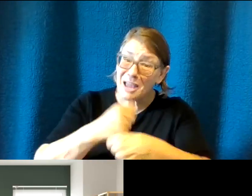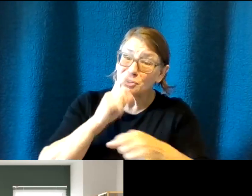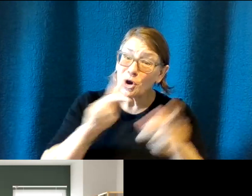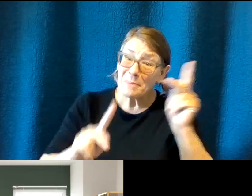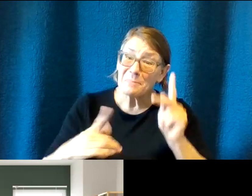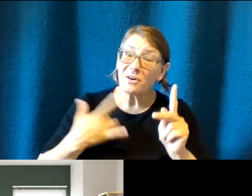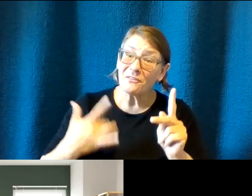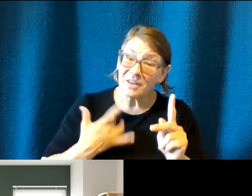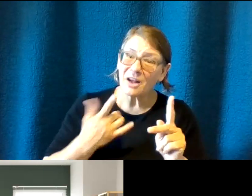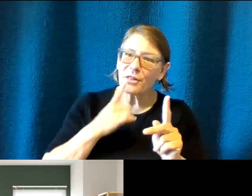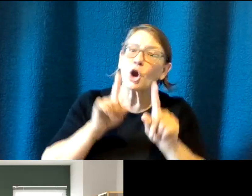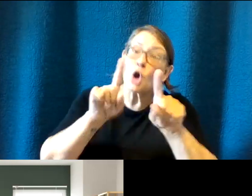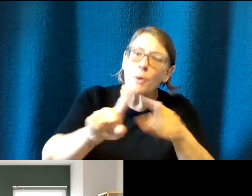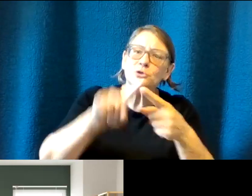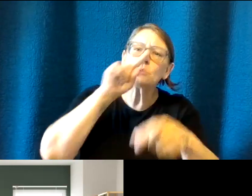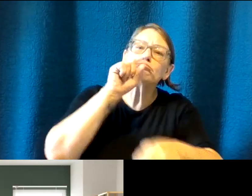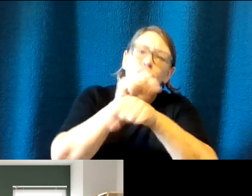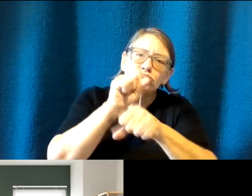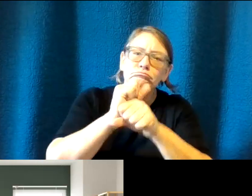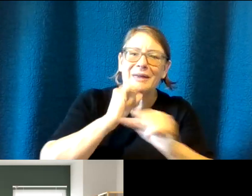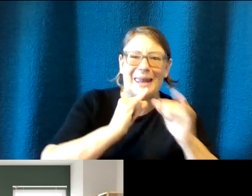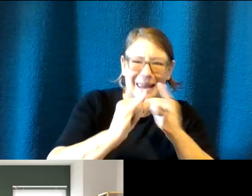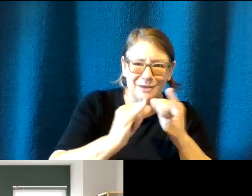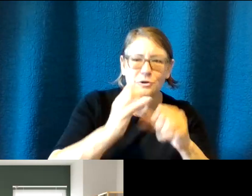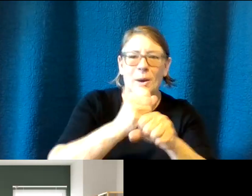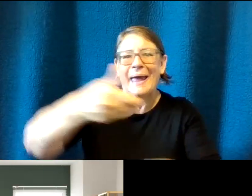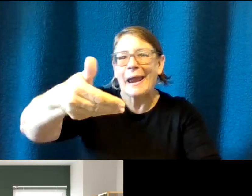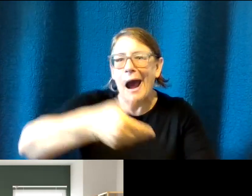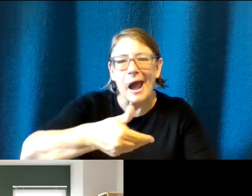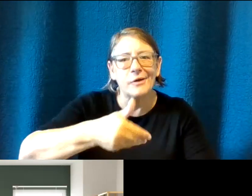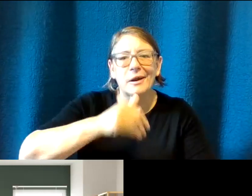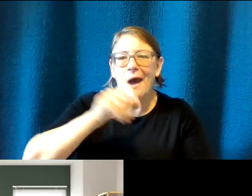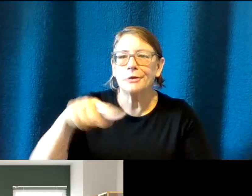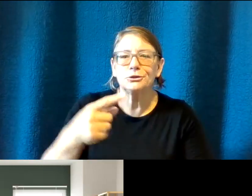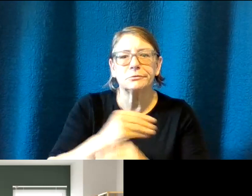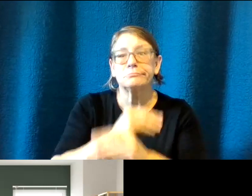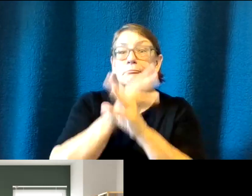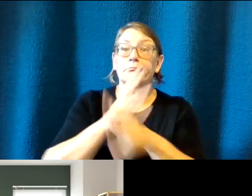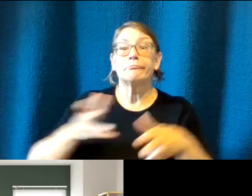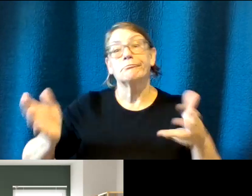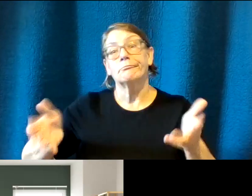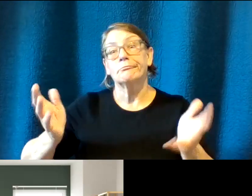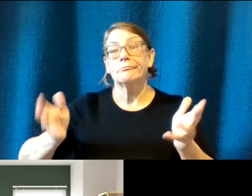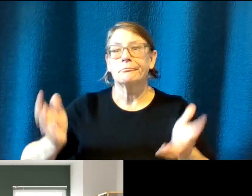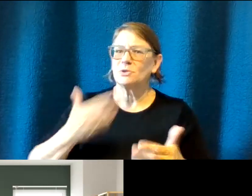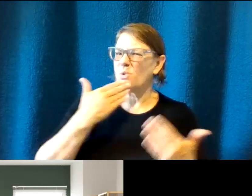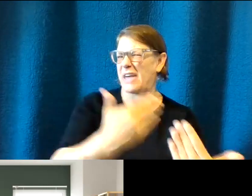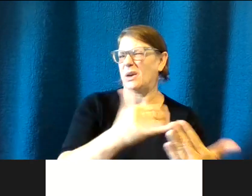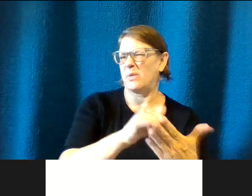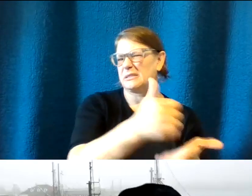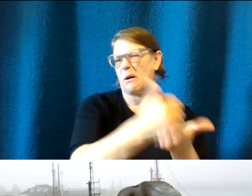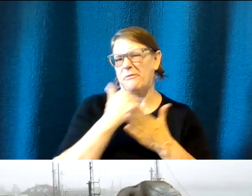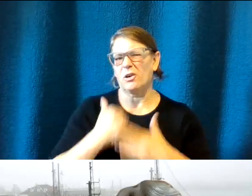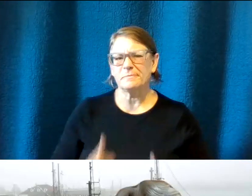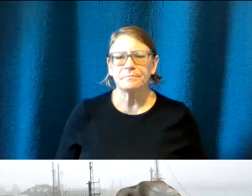they are going to an interview and actually being hired and not kind of just milling around in a room. So thank you, that's really